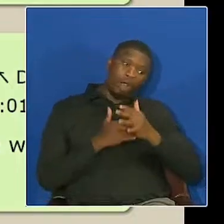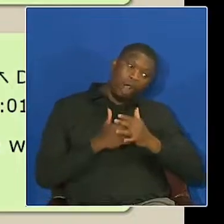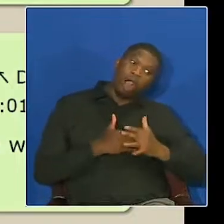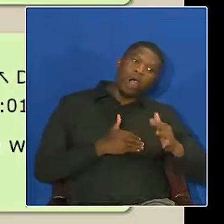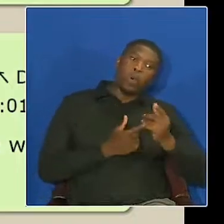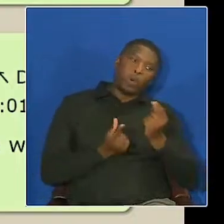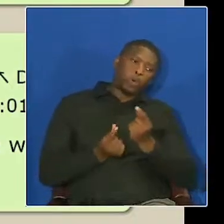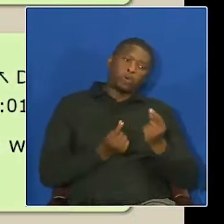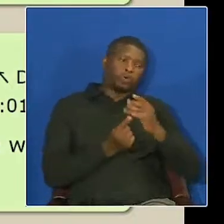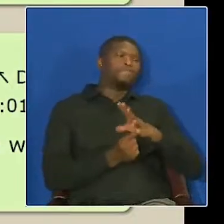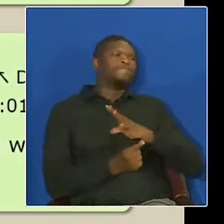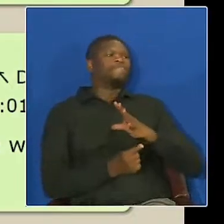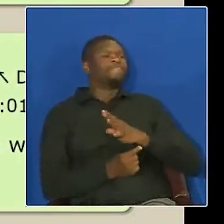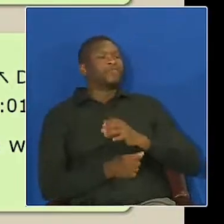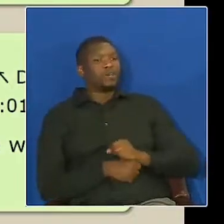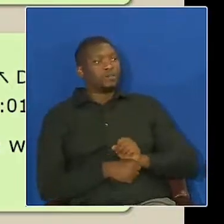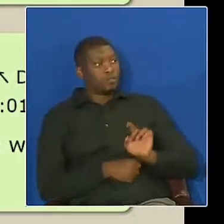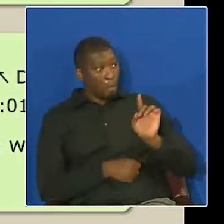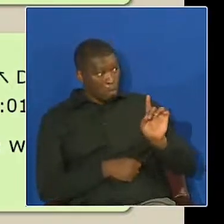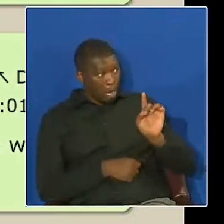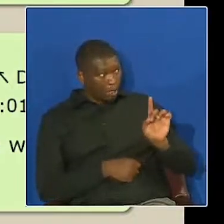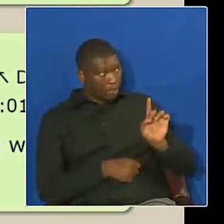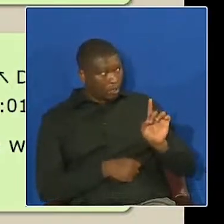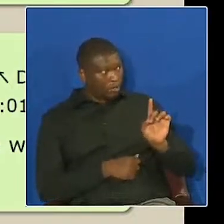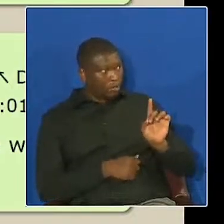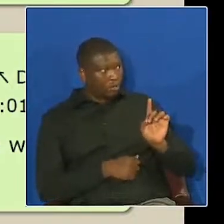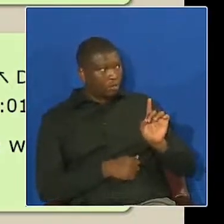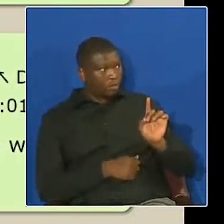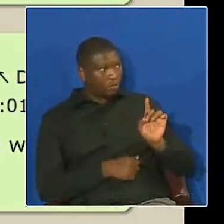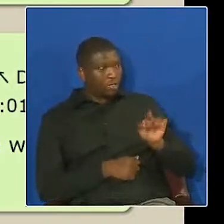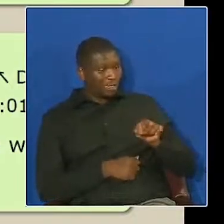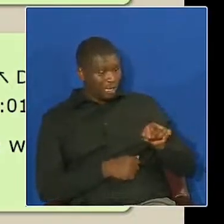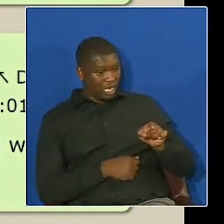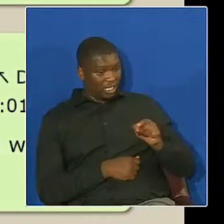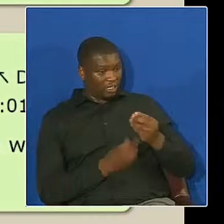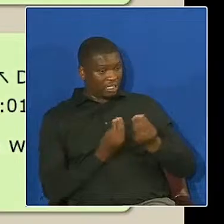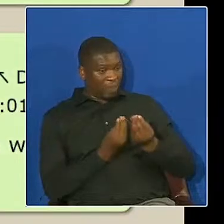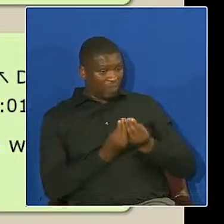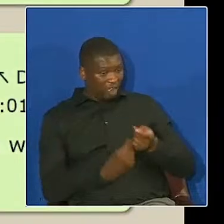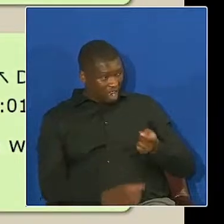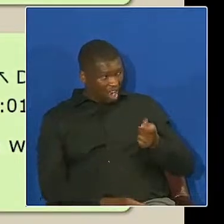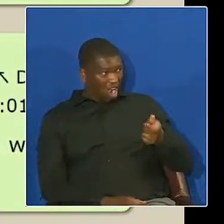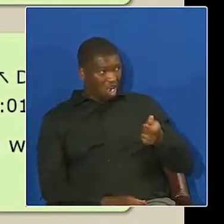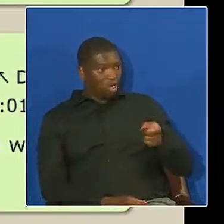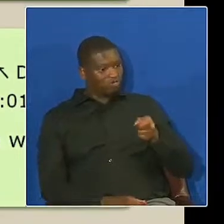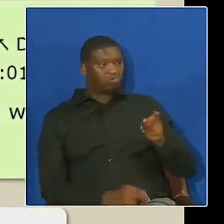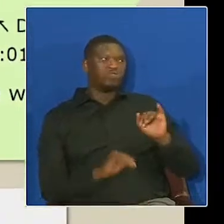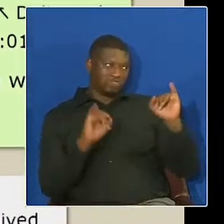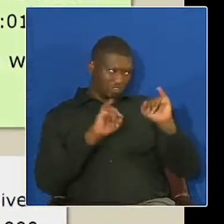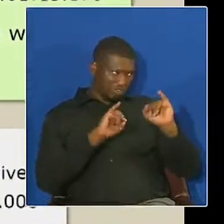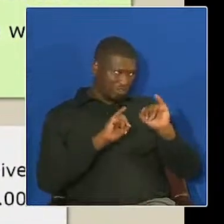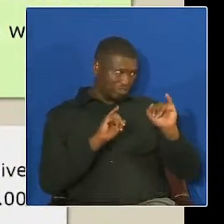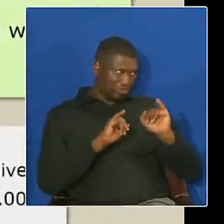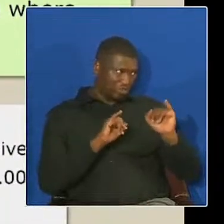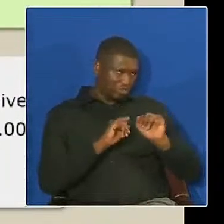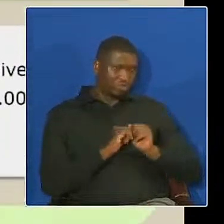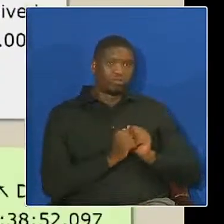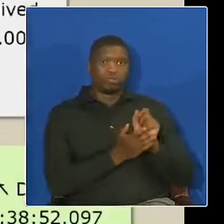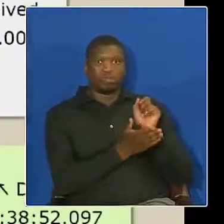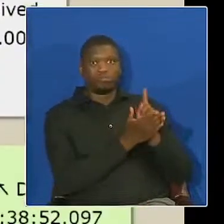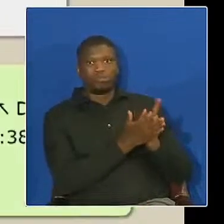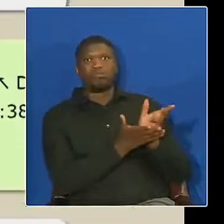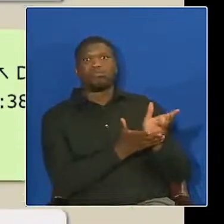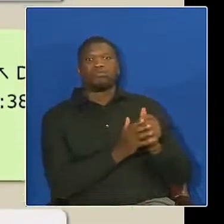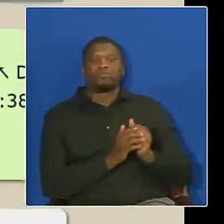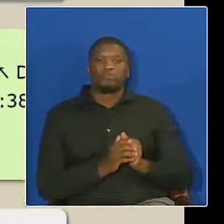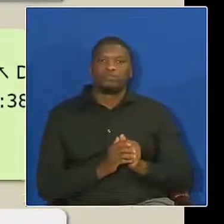go from here, but I am not taking this lightly." That is the message then that